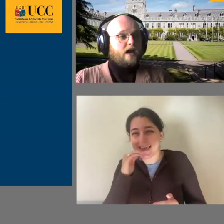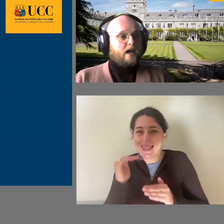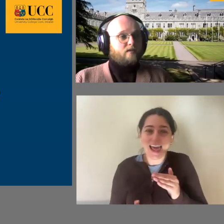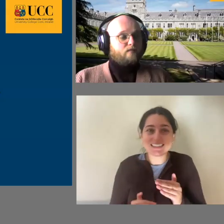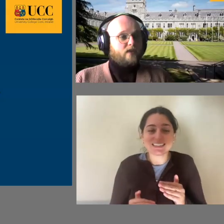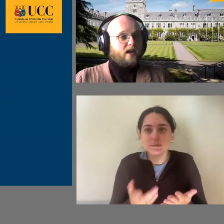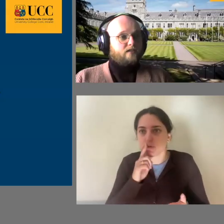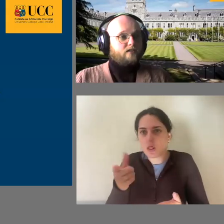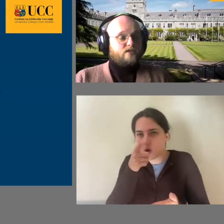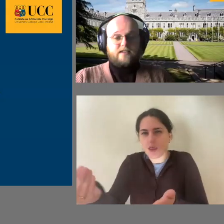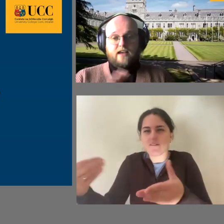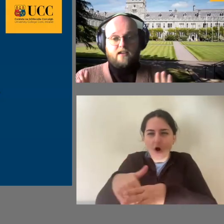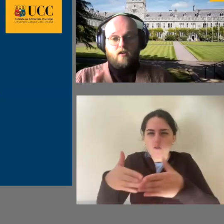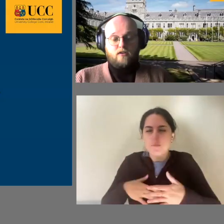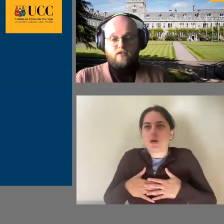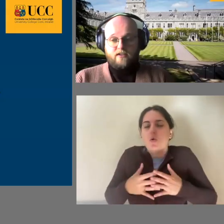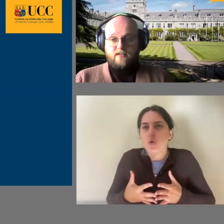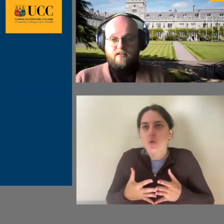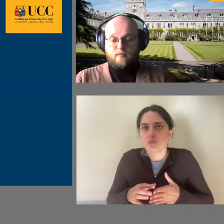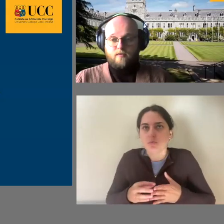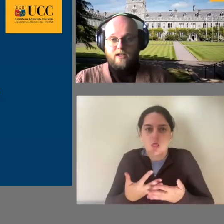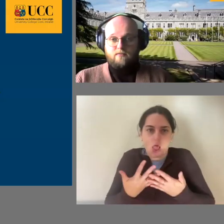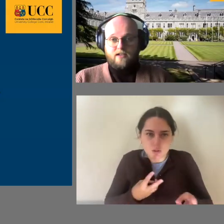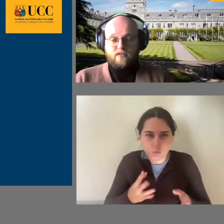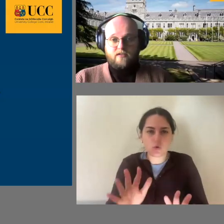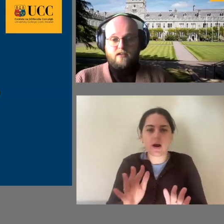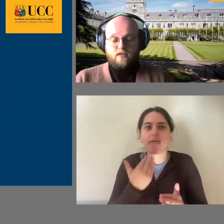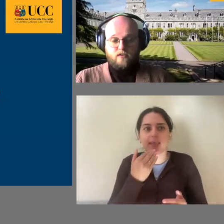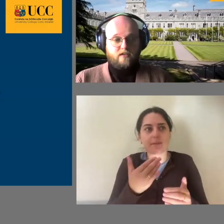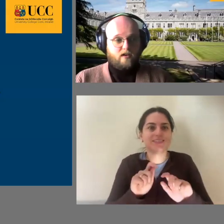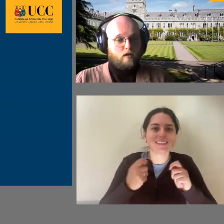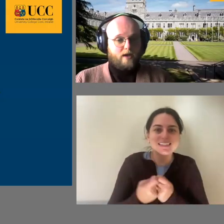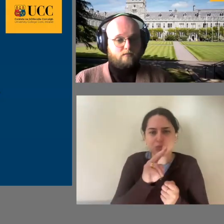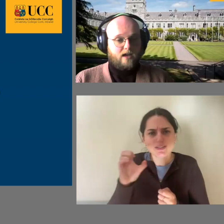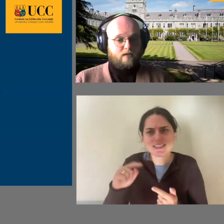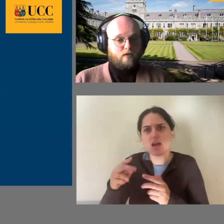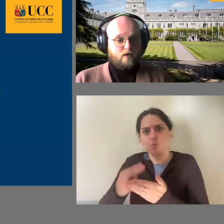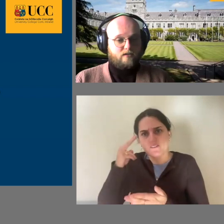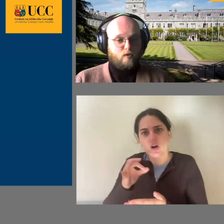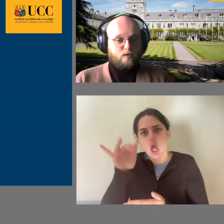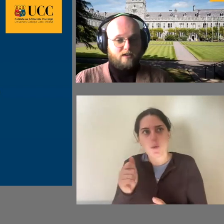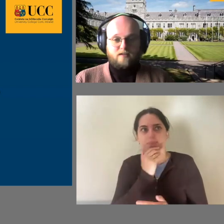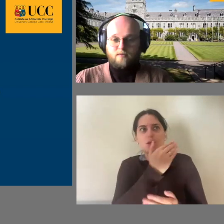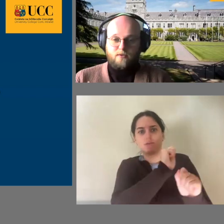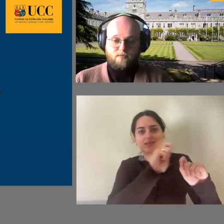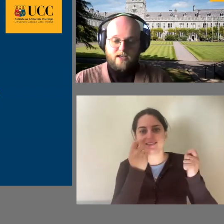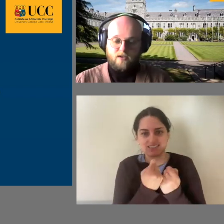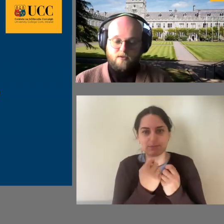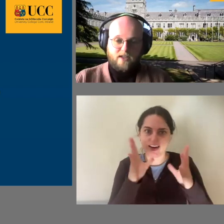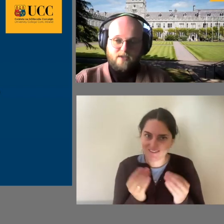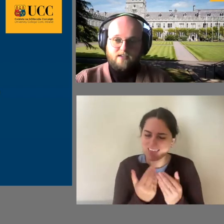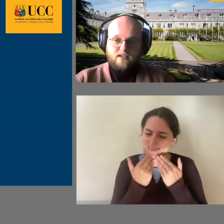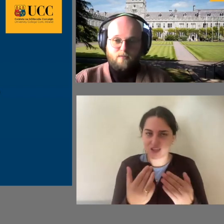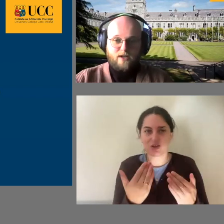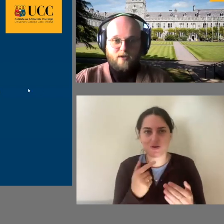be. And just to thank all of the rest of the team as well in UCC and the University of Galway for all their support with it. So thank